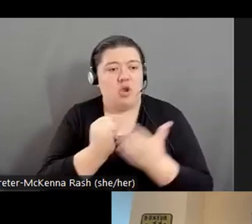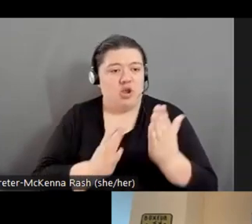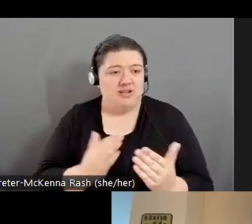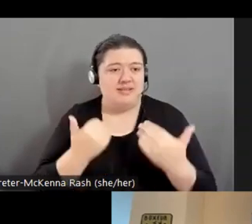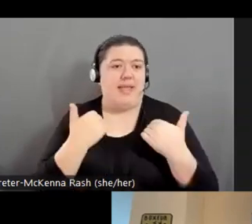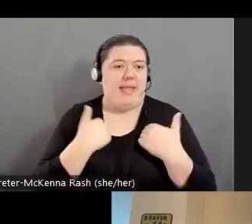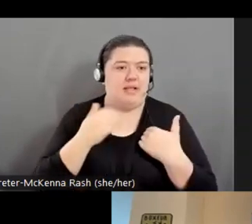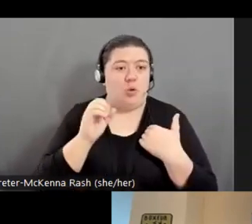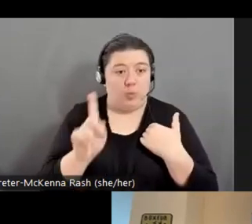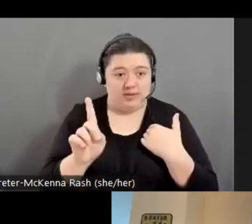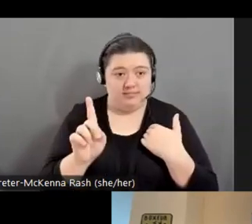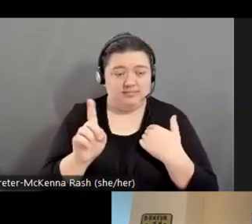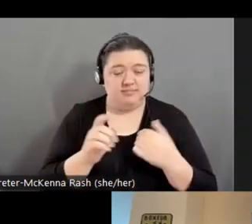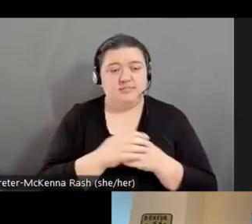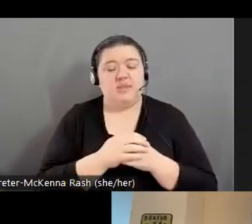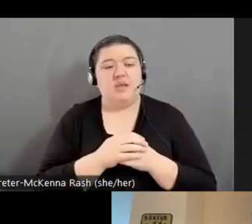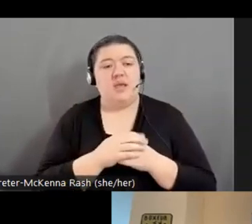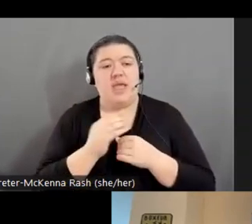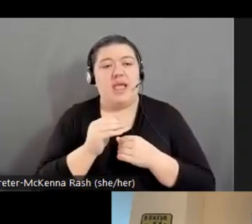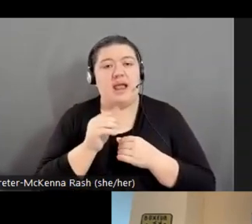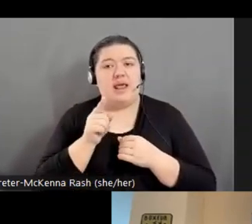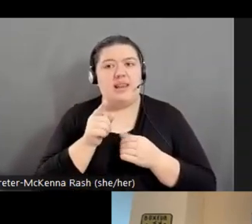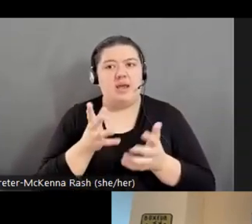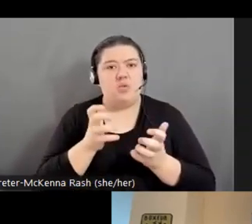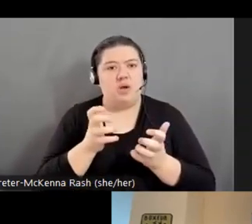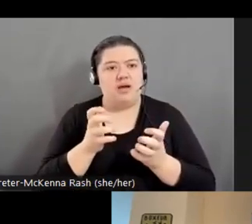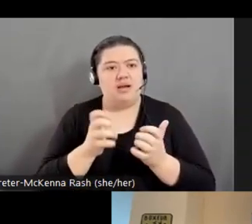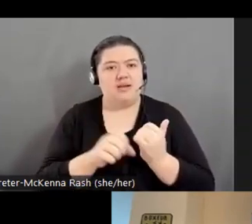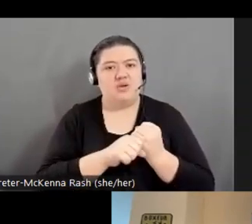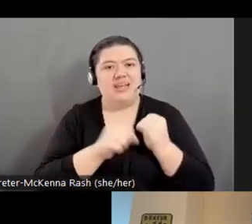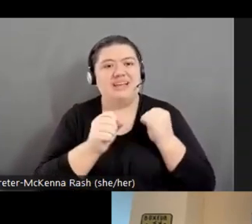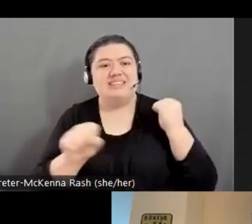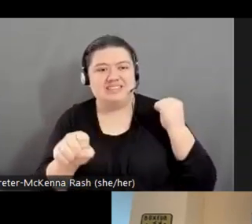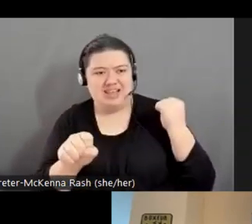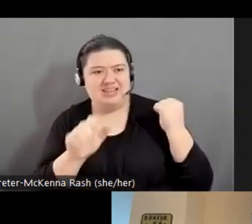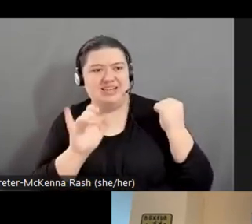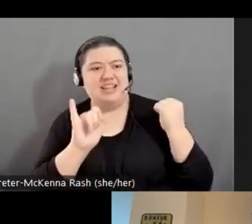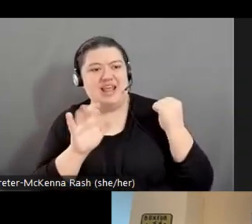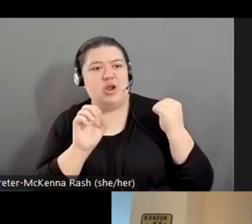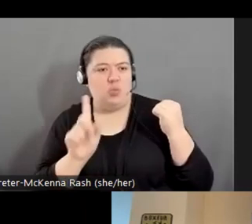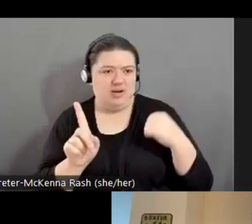O-1, and they want to extend that O-1,